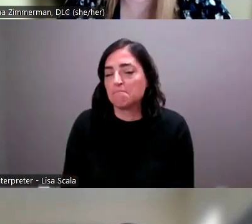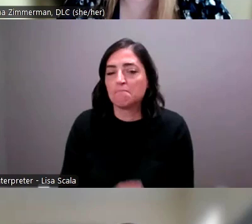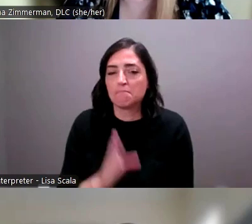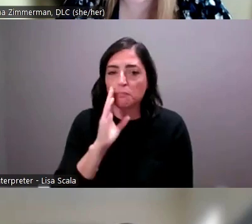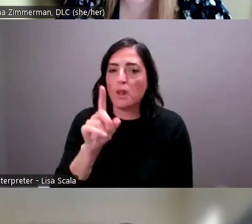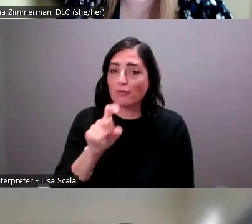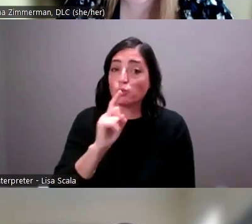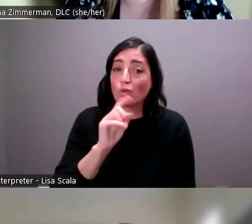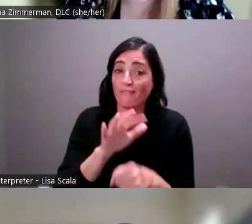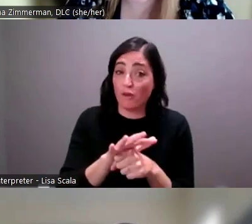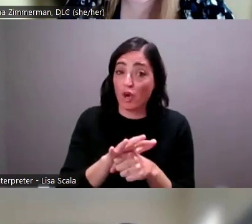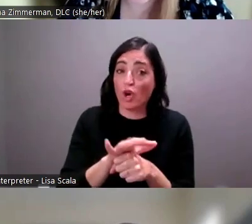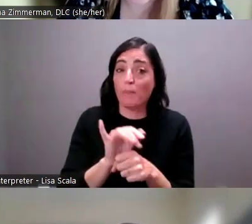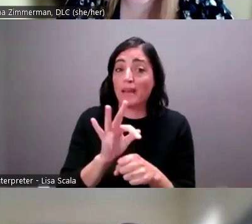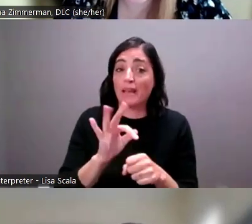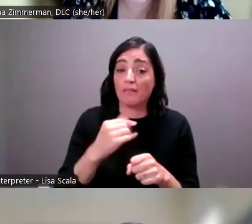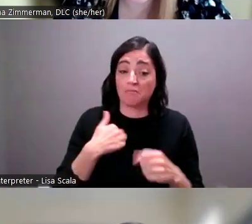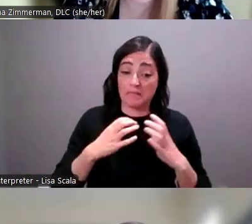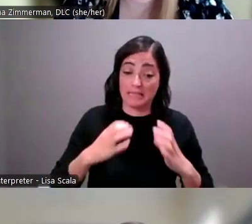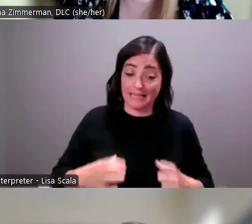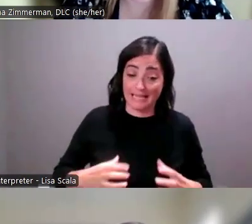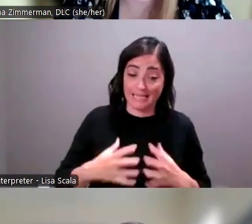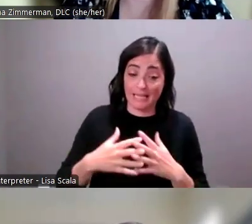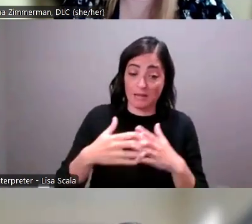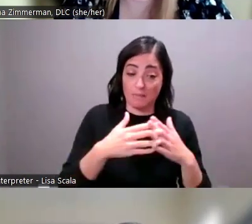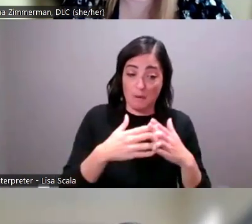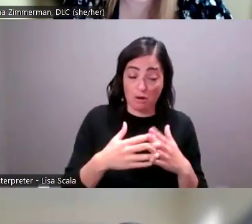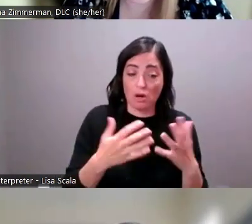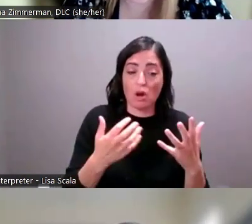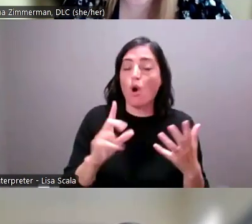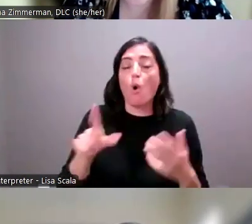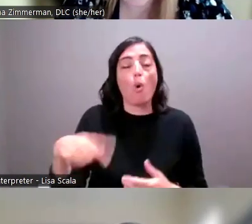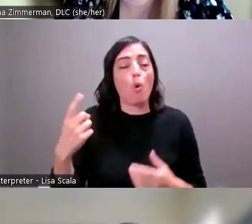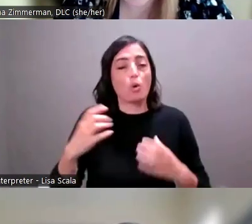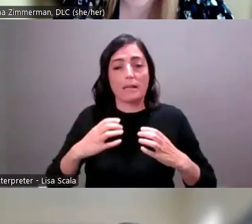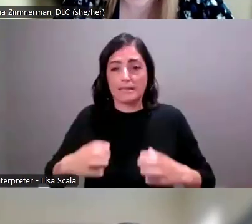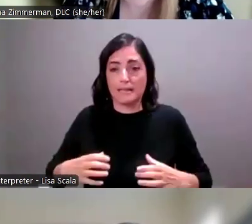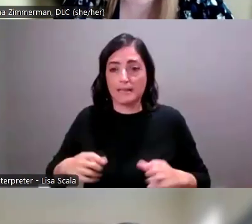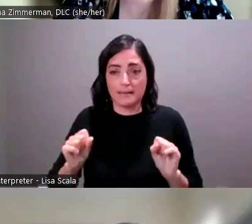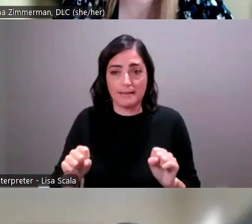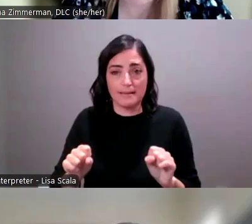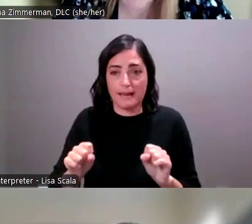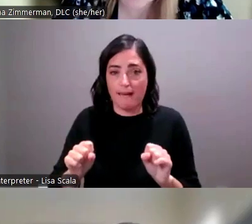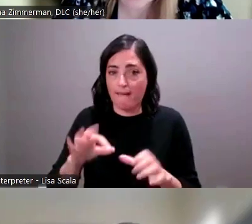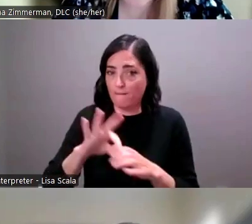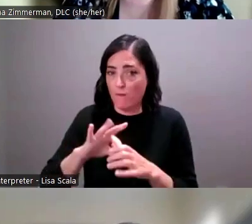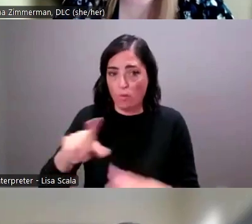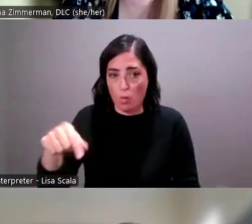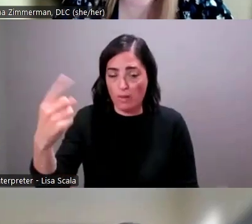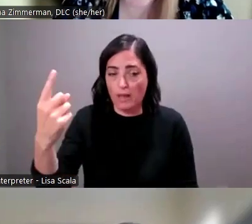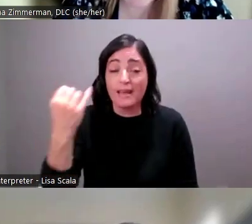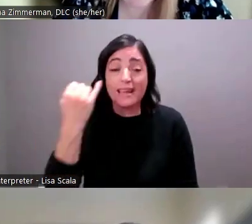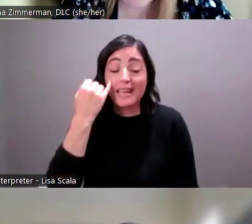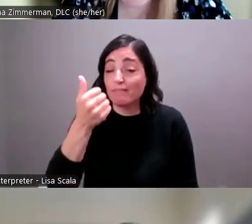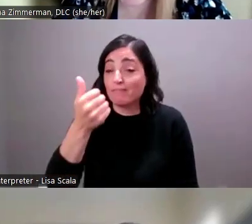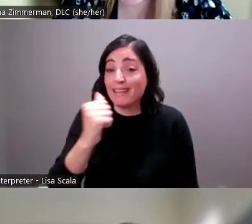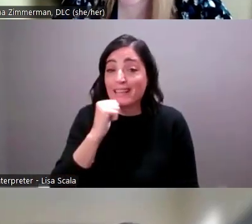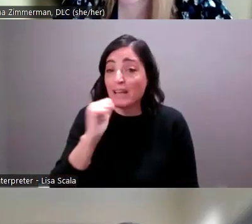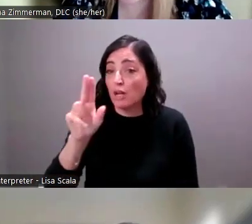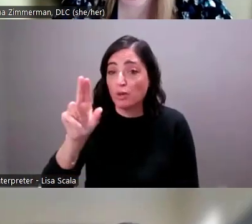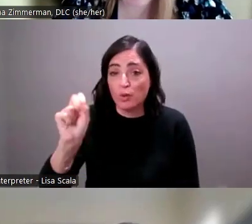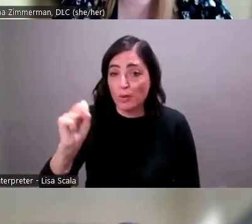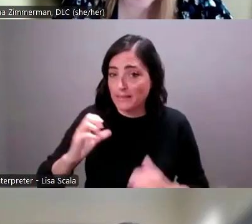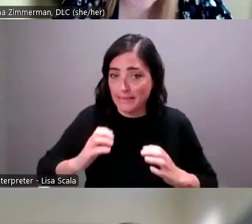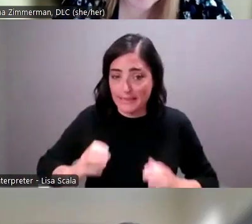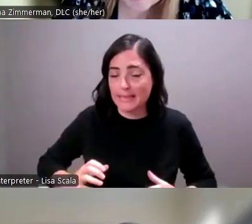confirm whether or not you're a citizen of the United States. Only citizens can vote. So if you're not a US citizen,